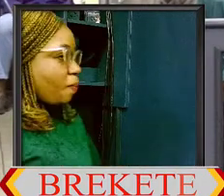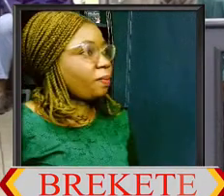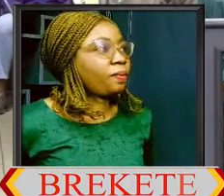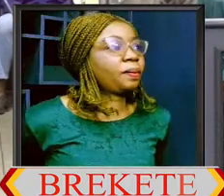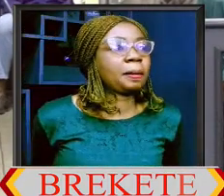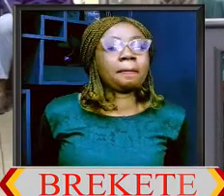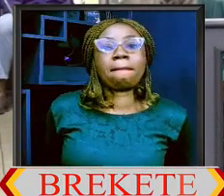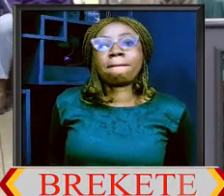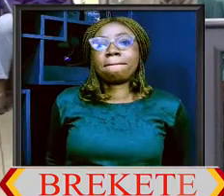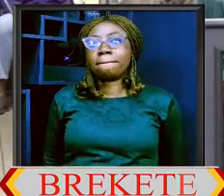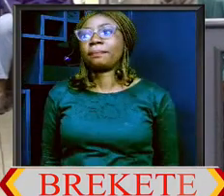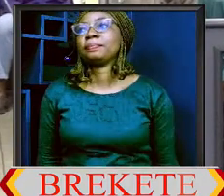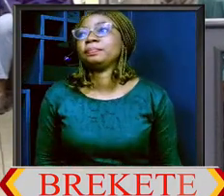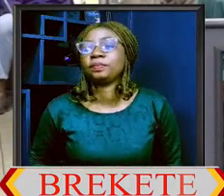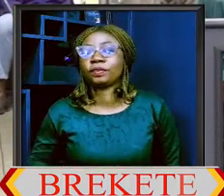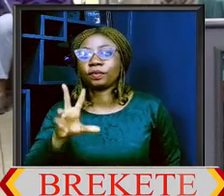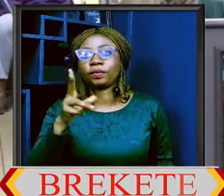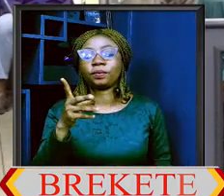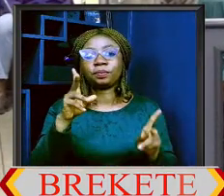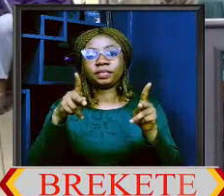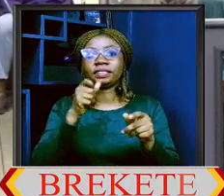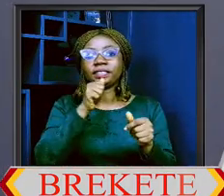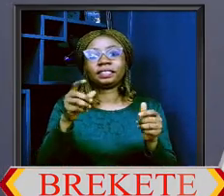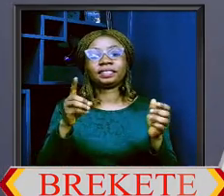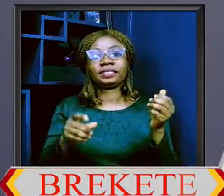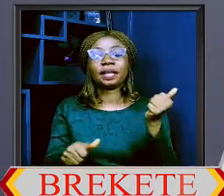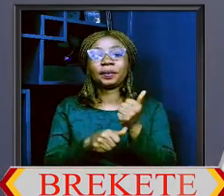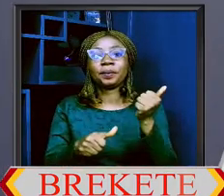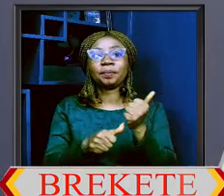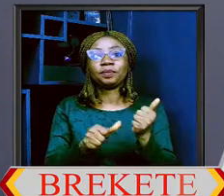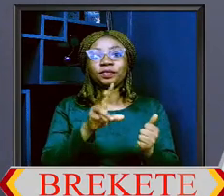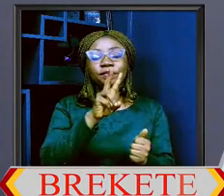Deputy Vice Chancellor Administration professor e